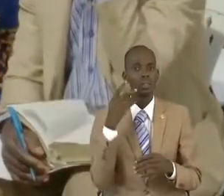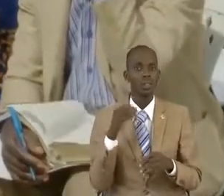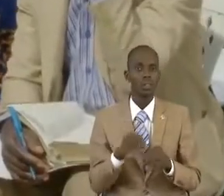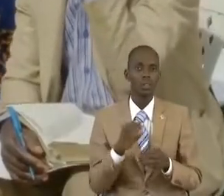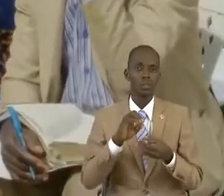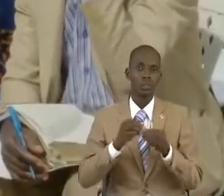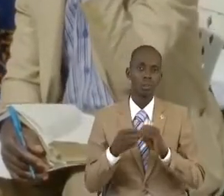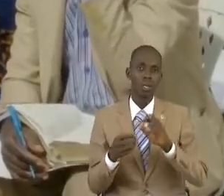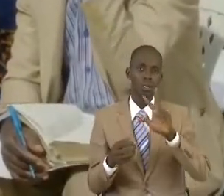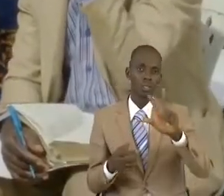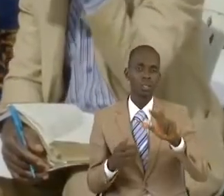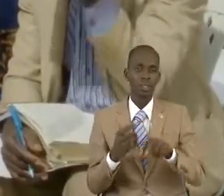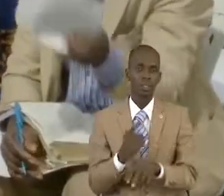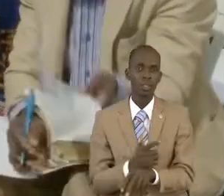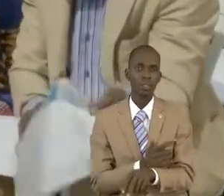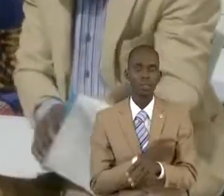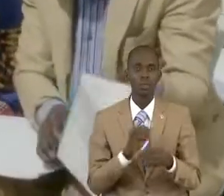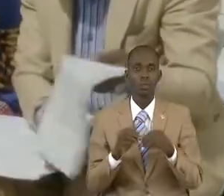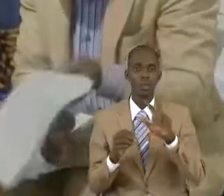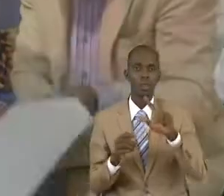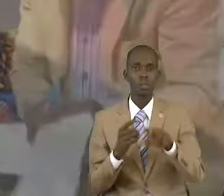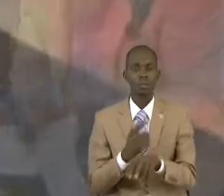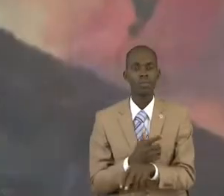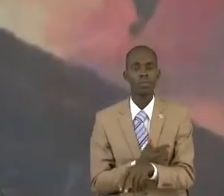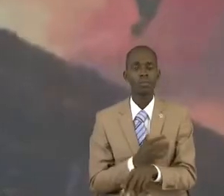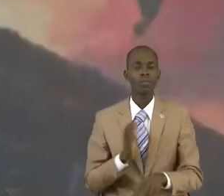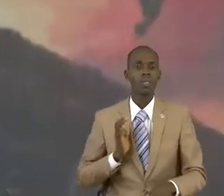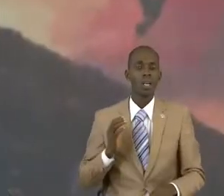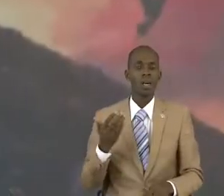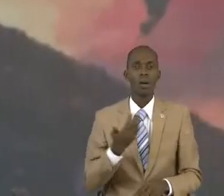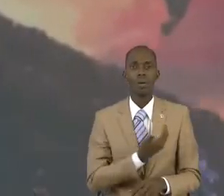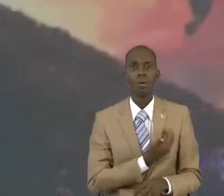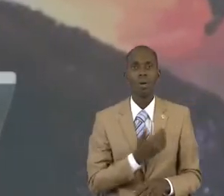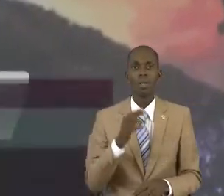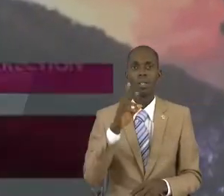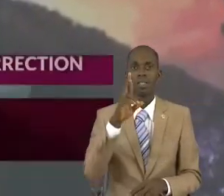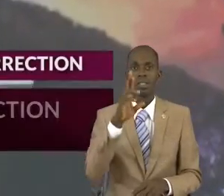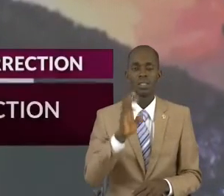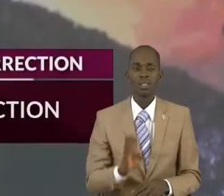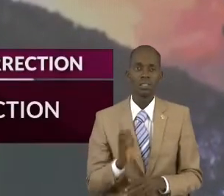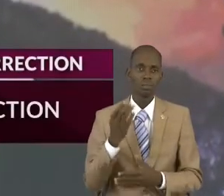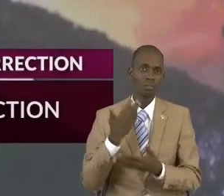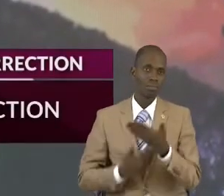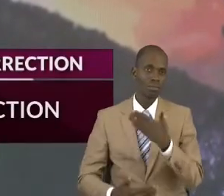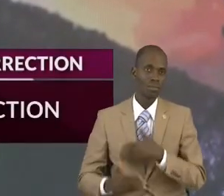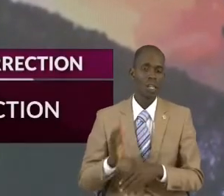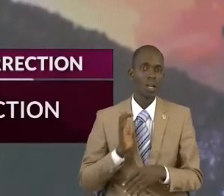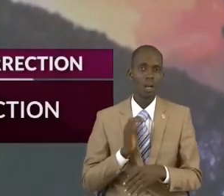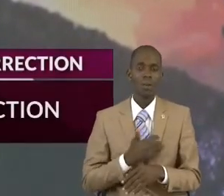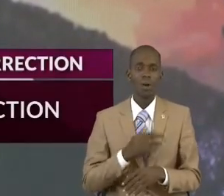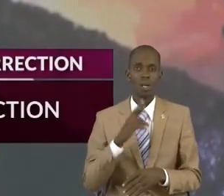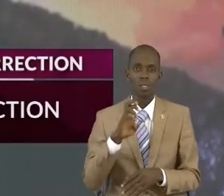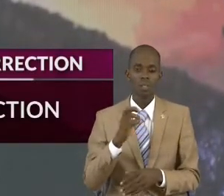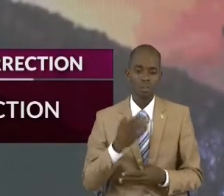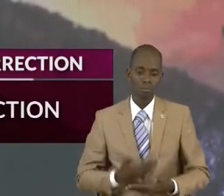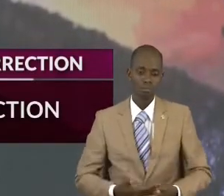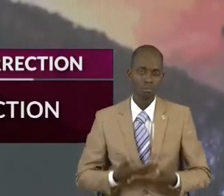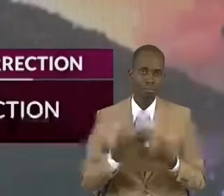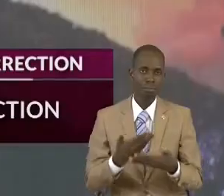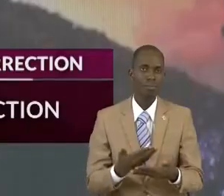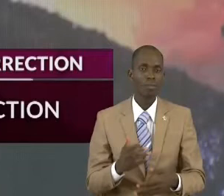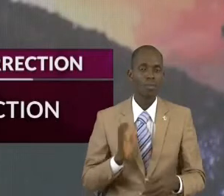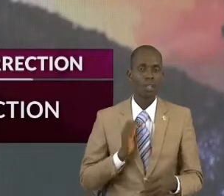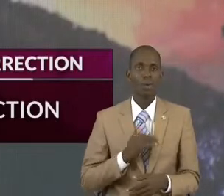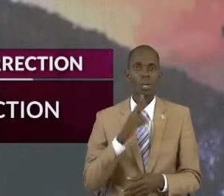Number three, our regeneration, our recreation, our